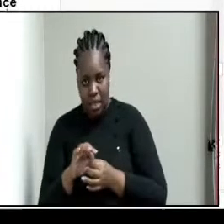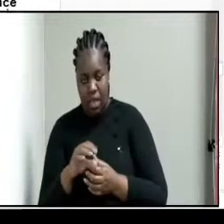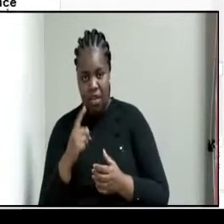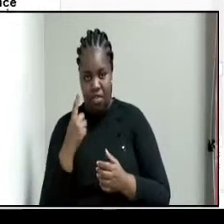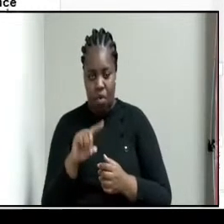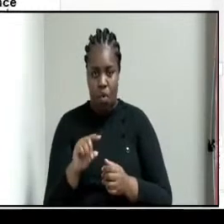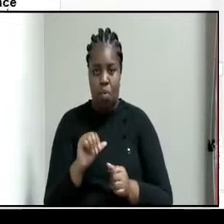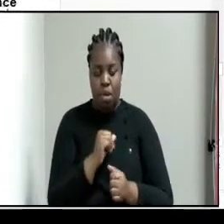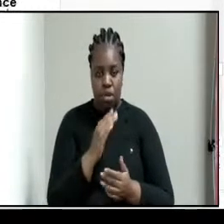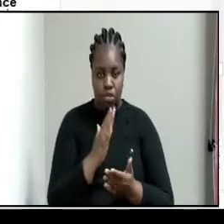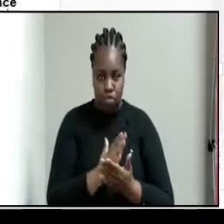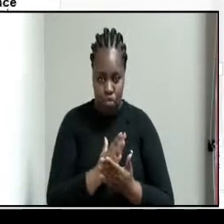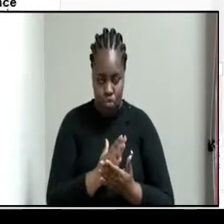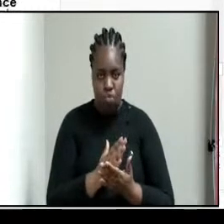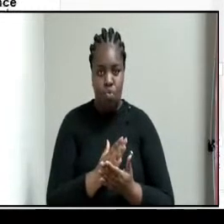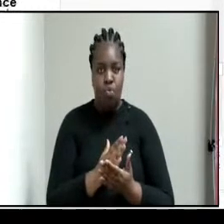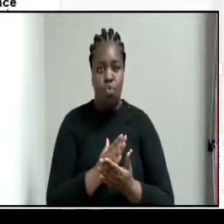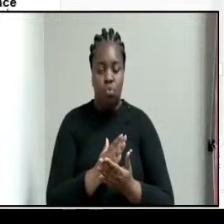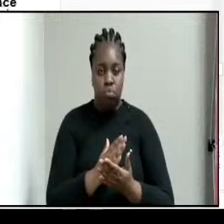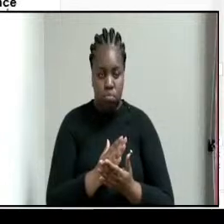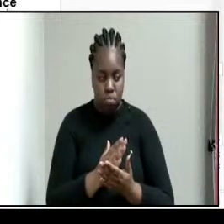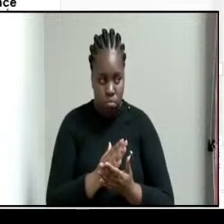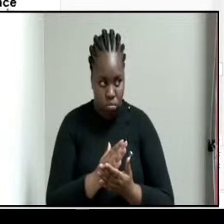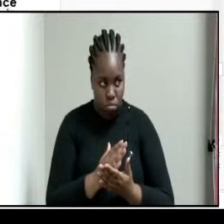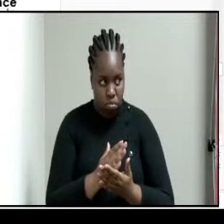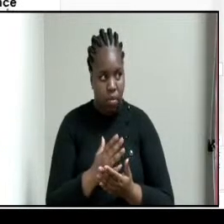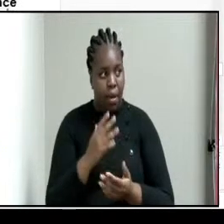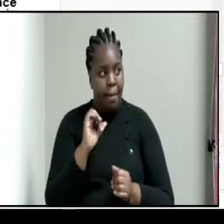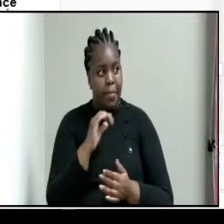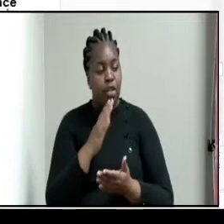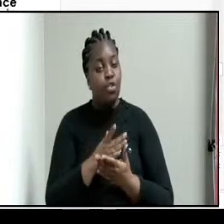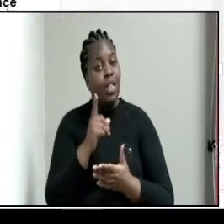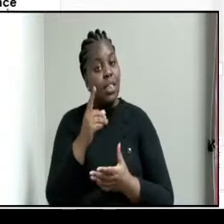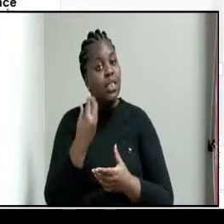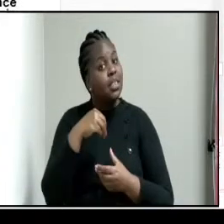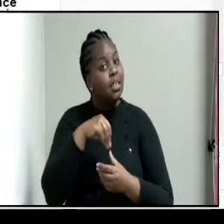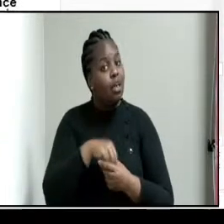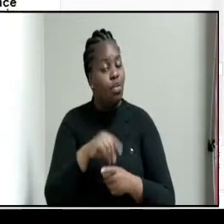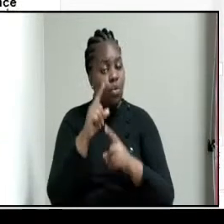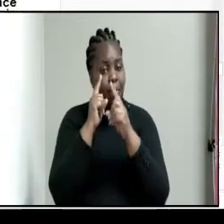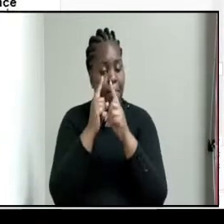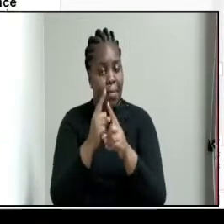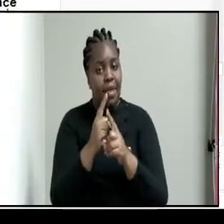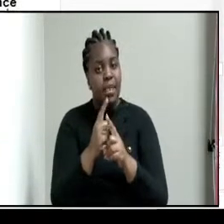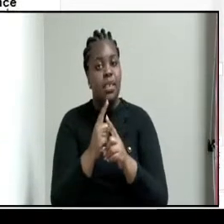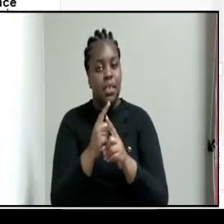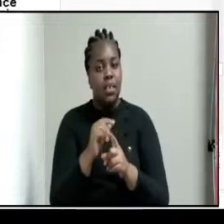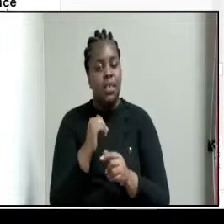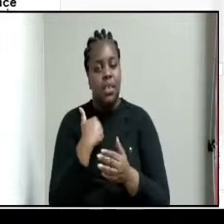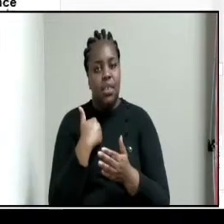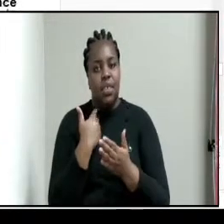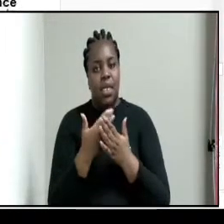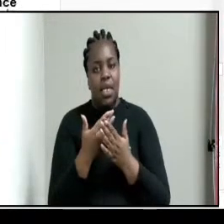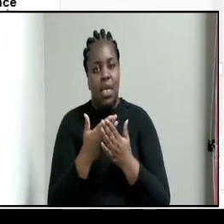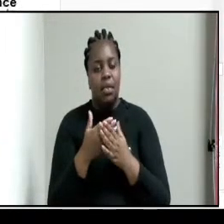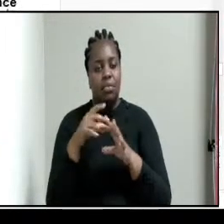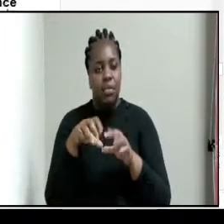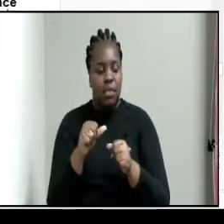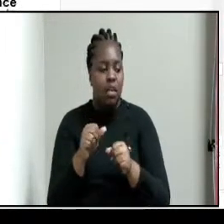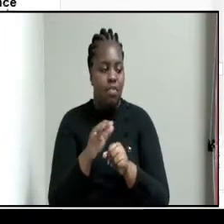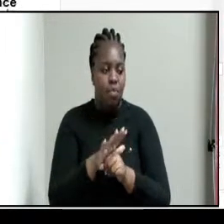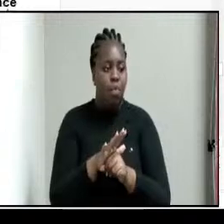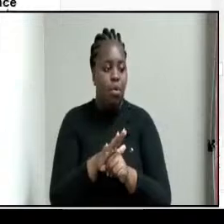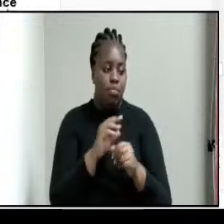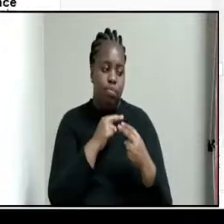to fulfill. And, perhaps it also includes the mandate, on the state to undertake actions that